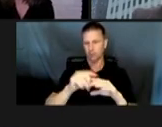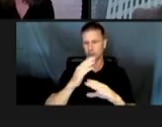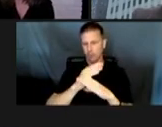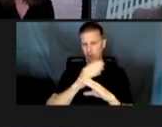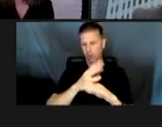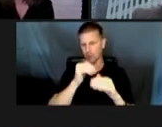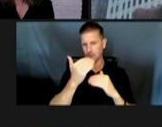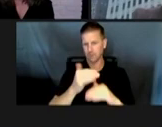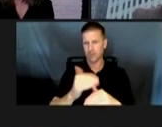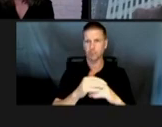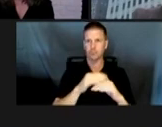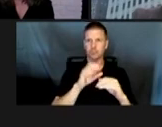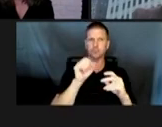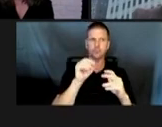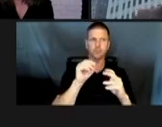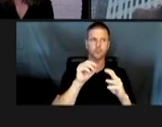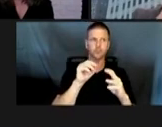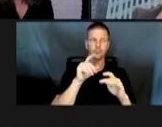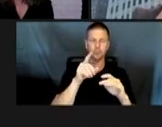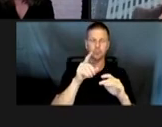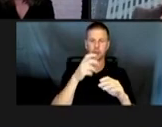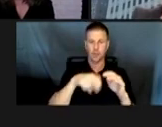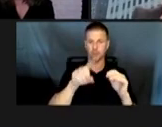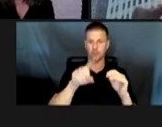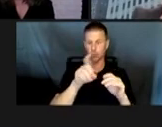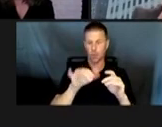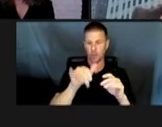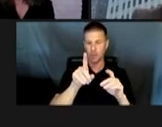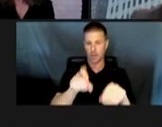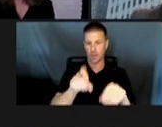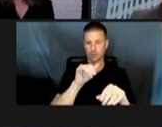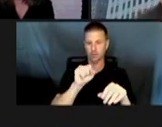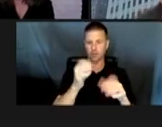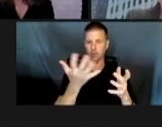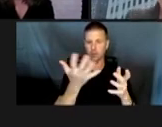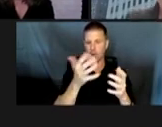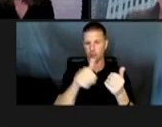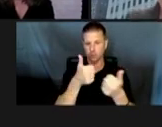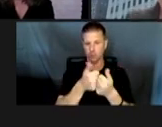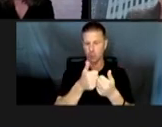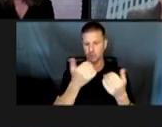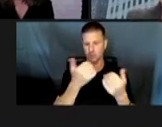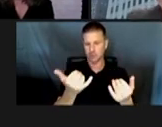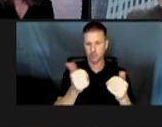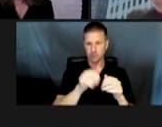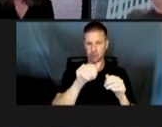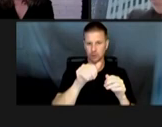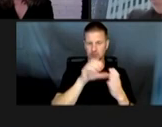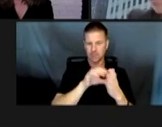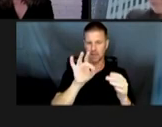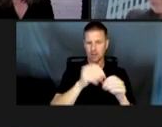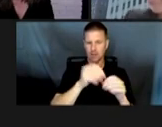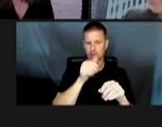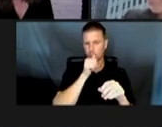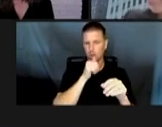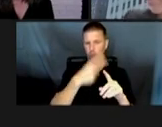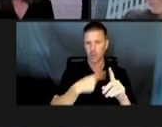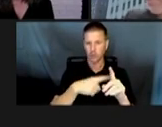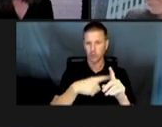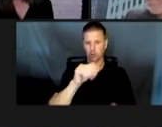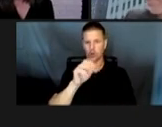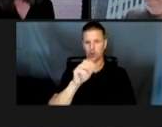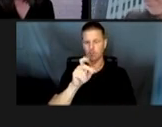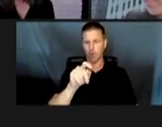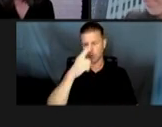limitations. So the sub-questions that are being asked is what challenges exist with Section 8 in the private rental market